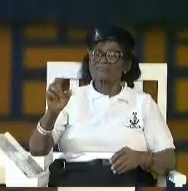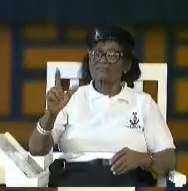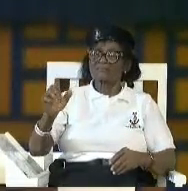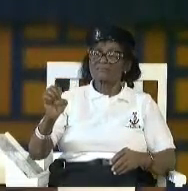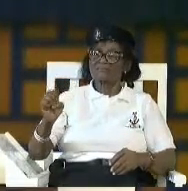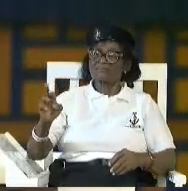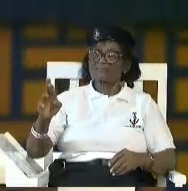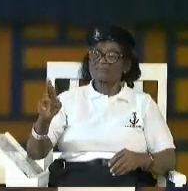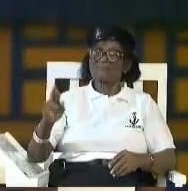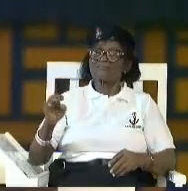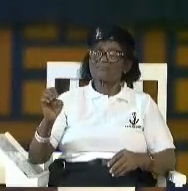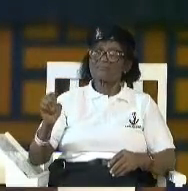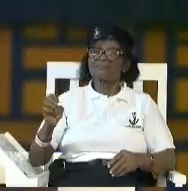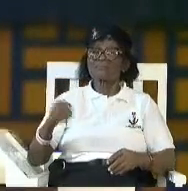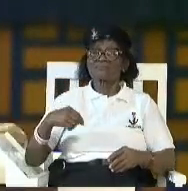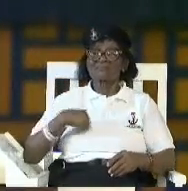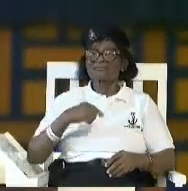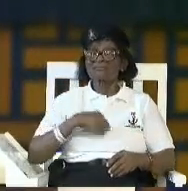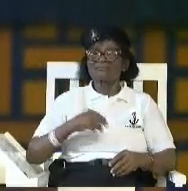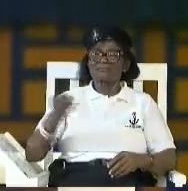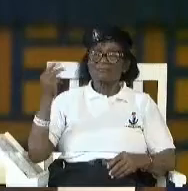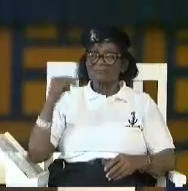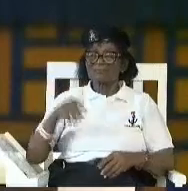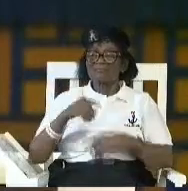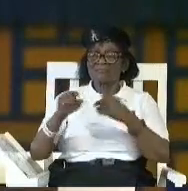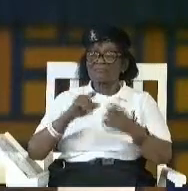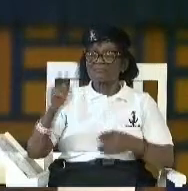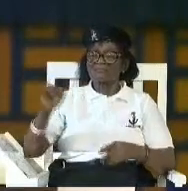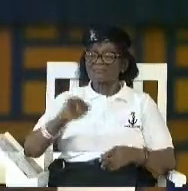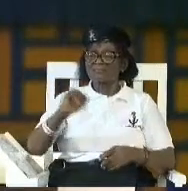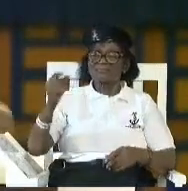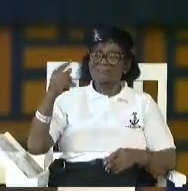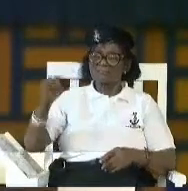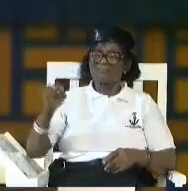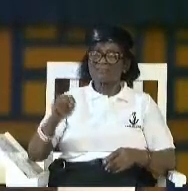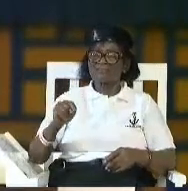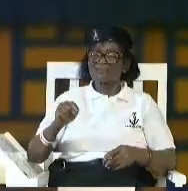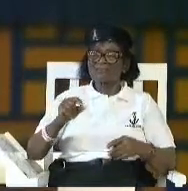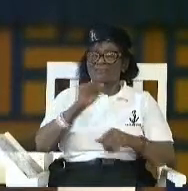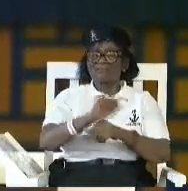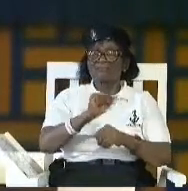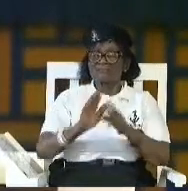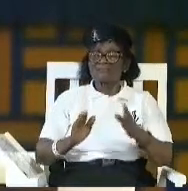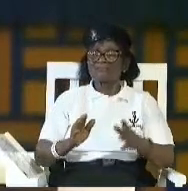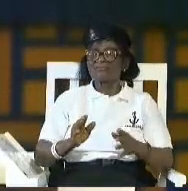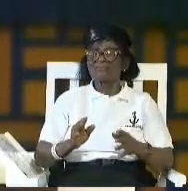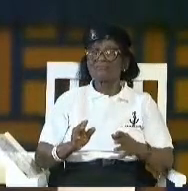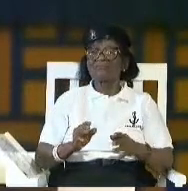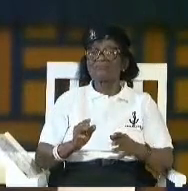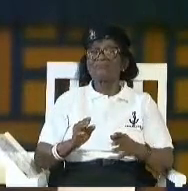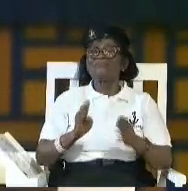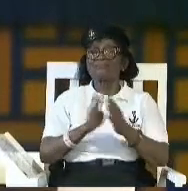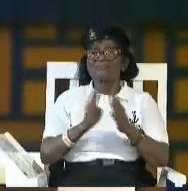meeting Sunday afternoon. And I went to the toilet to ease myself.